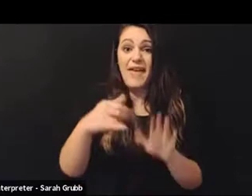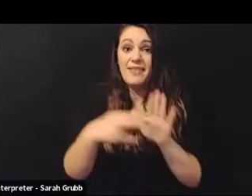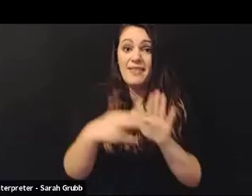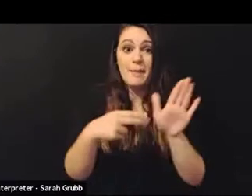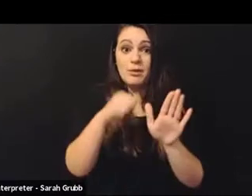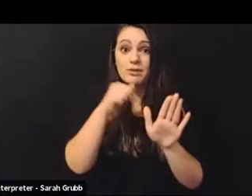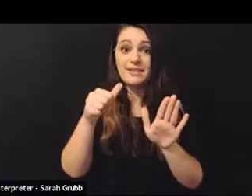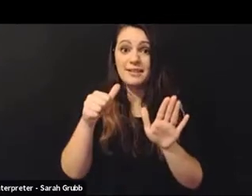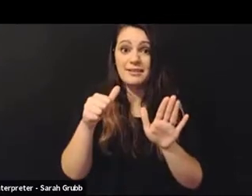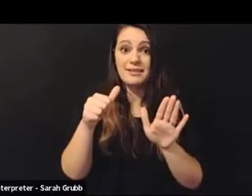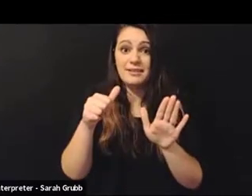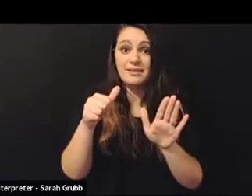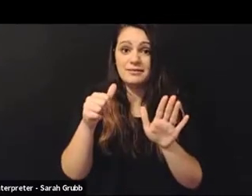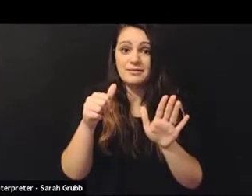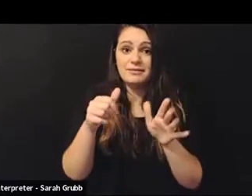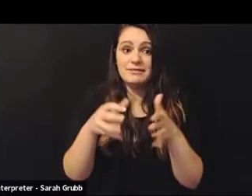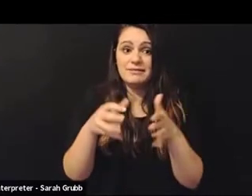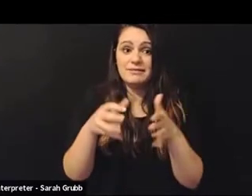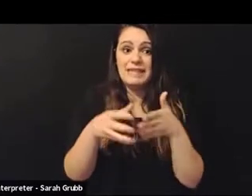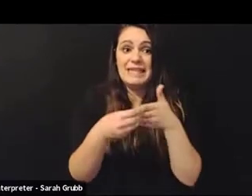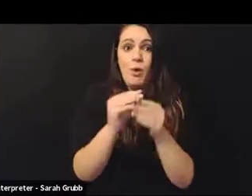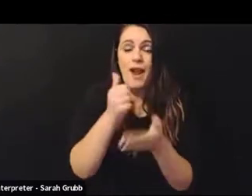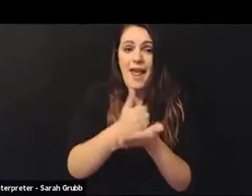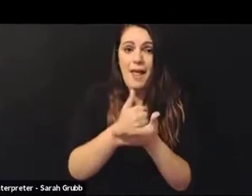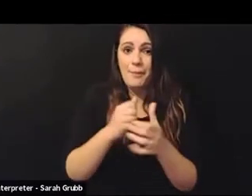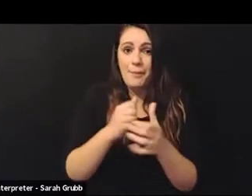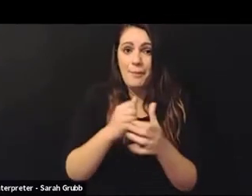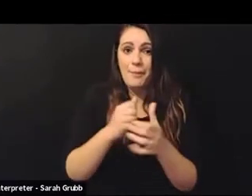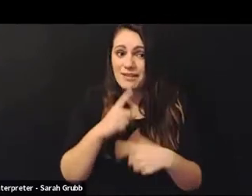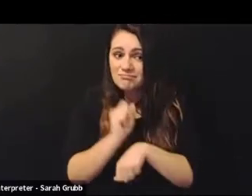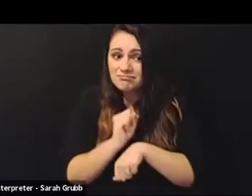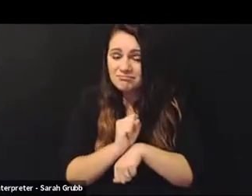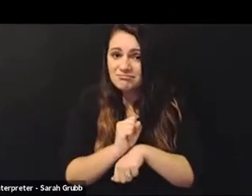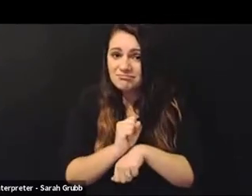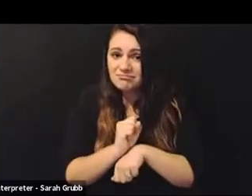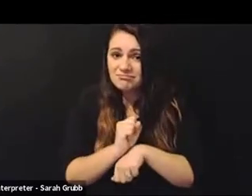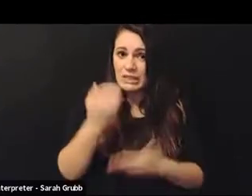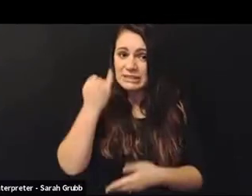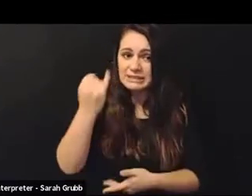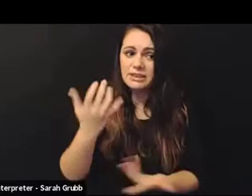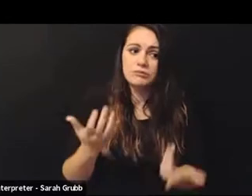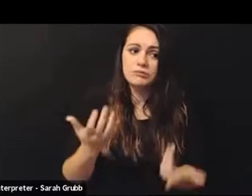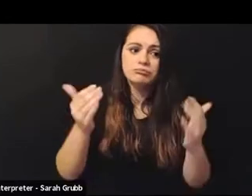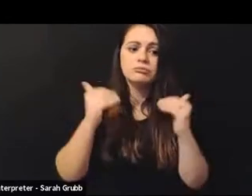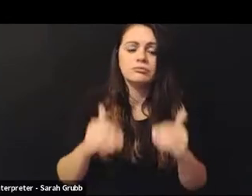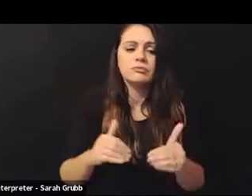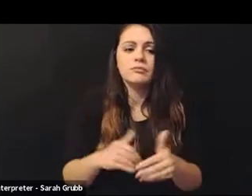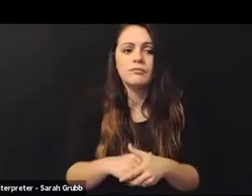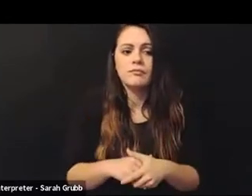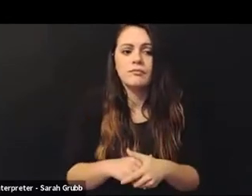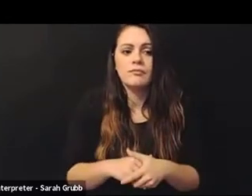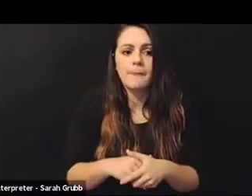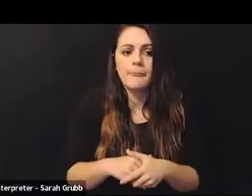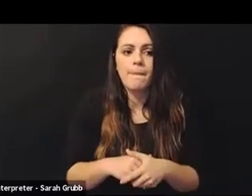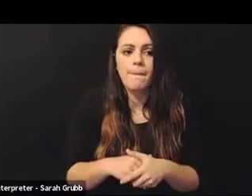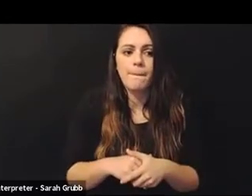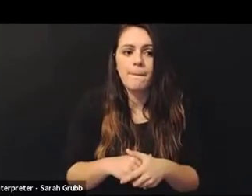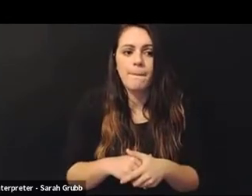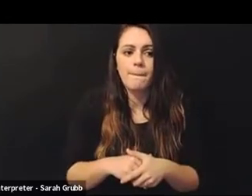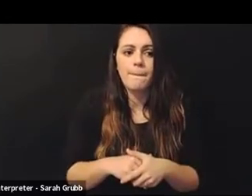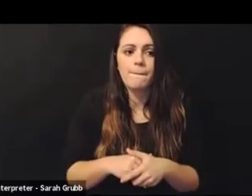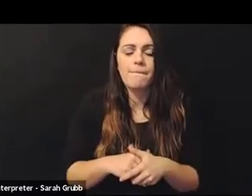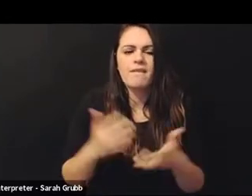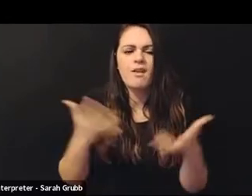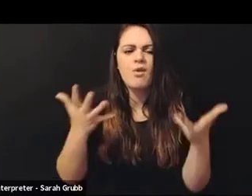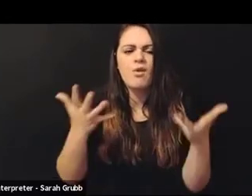helpful? And then what evidence-based instructional methodologies related to autism would be most appropriate